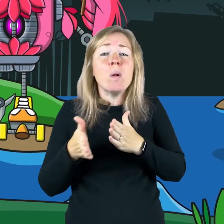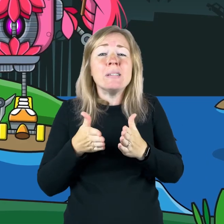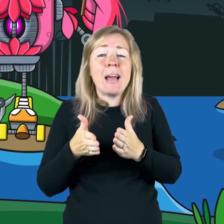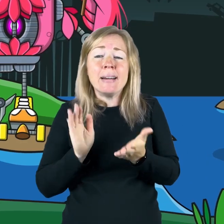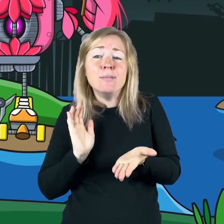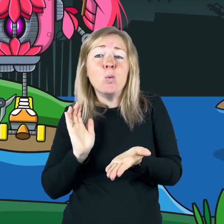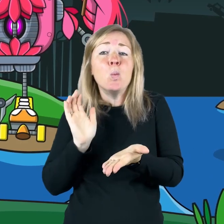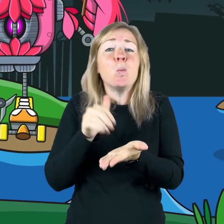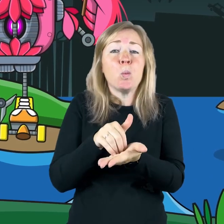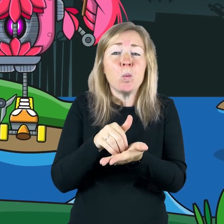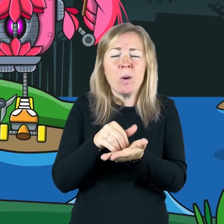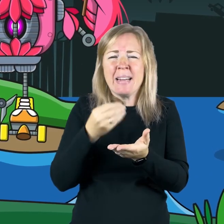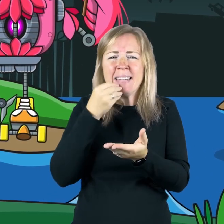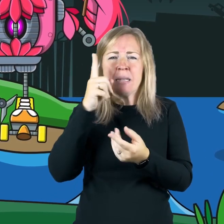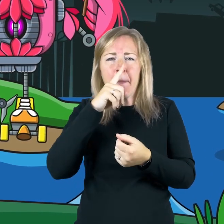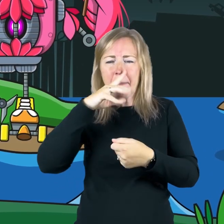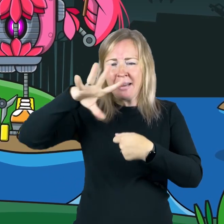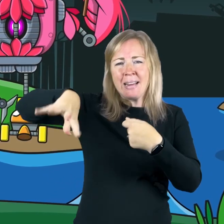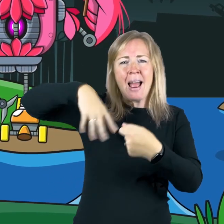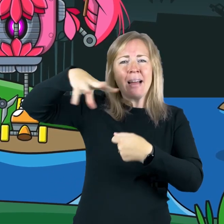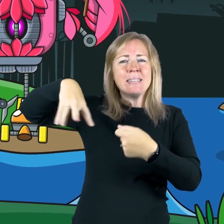skating and candy floss eating.